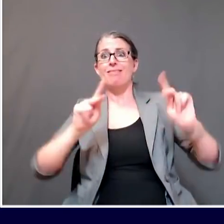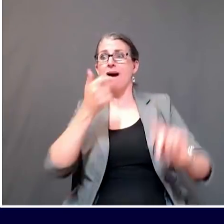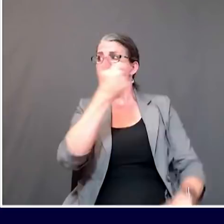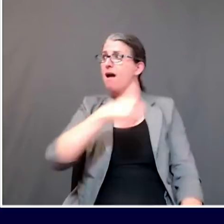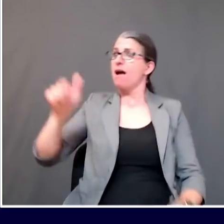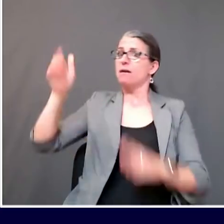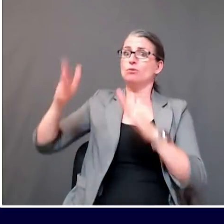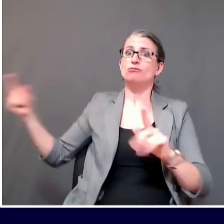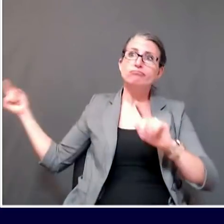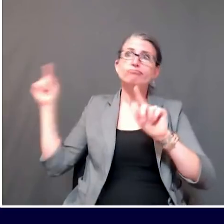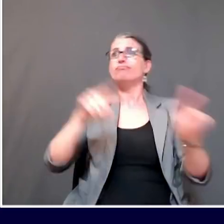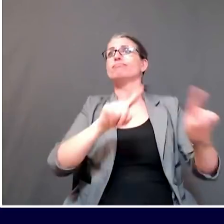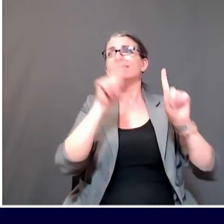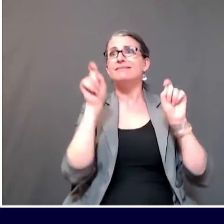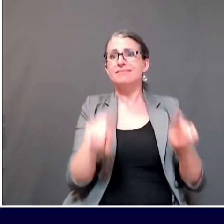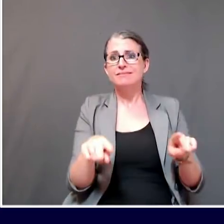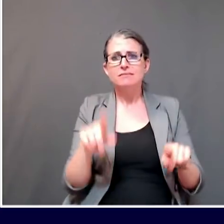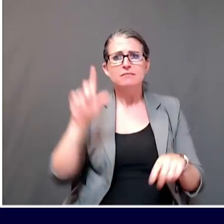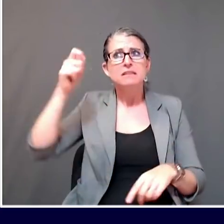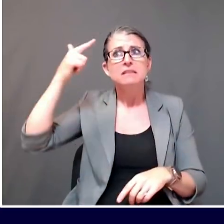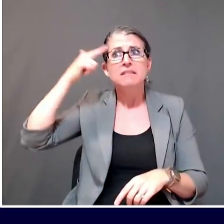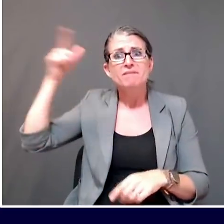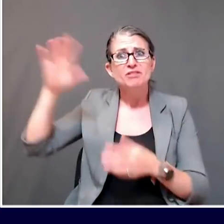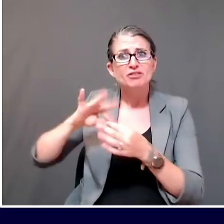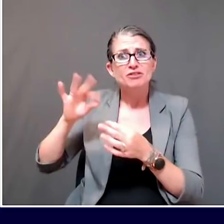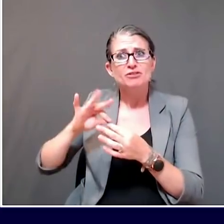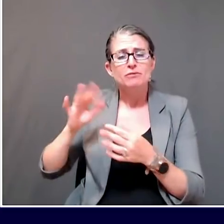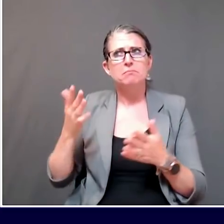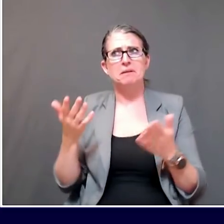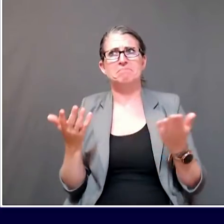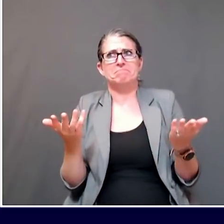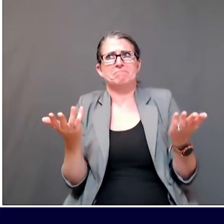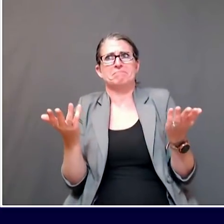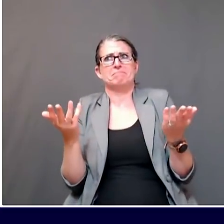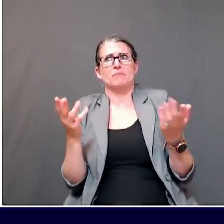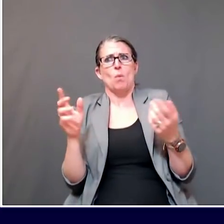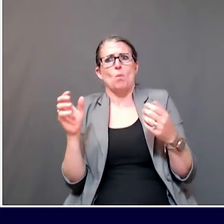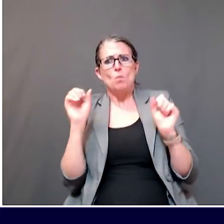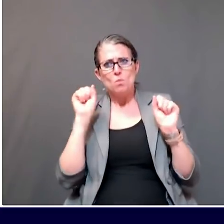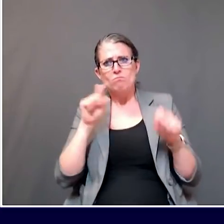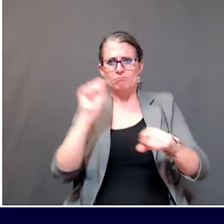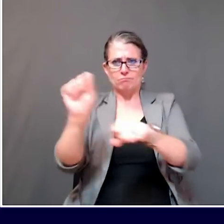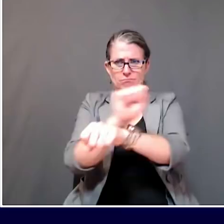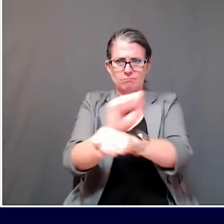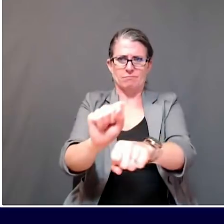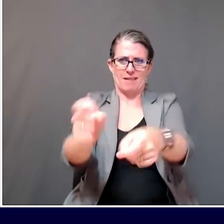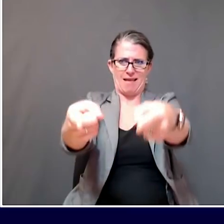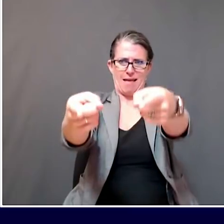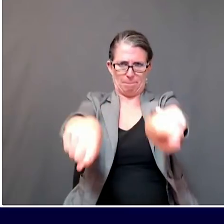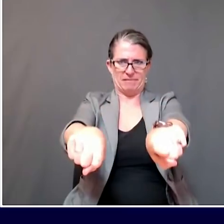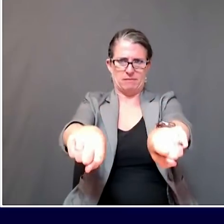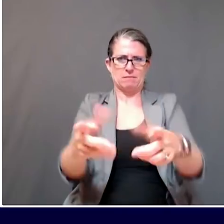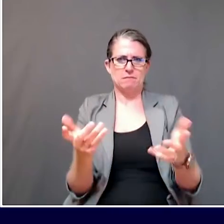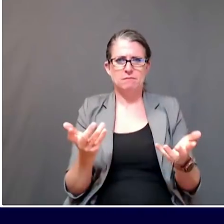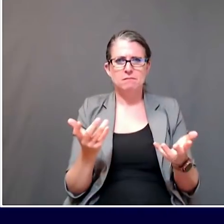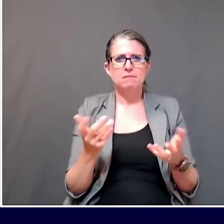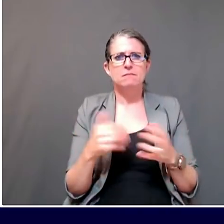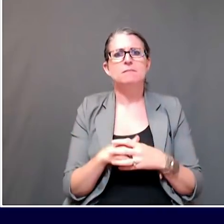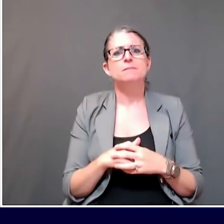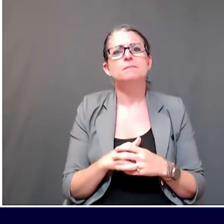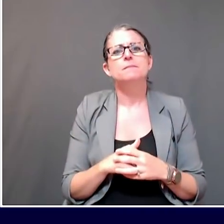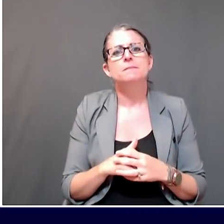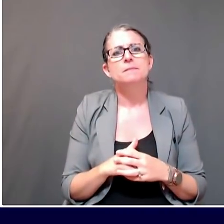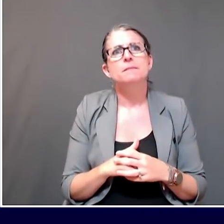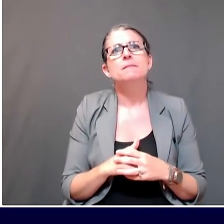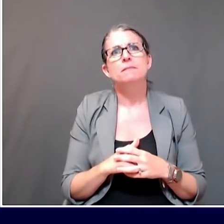happen? So Charlie, I'll answer the first part. Then the latter part is, you mentioned loosening